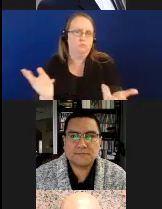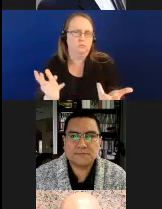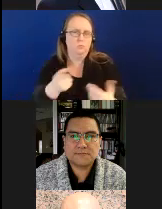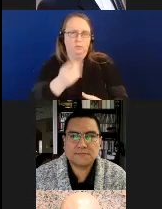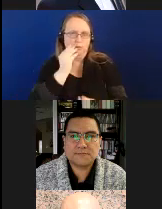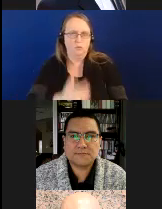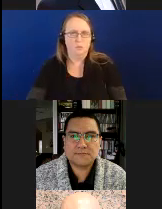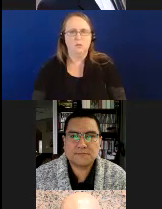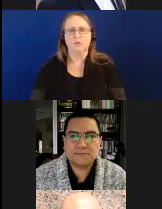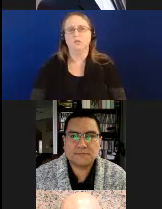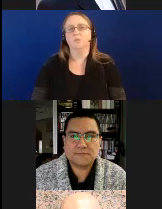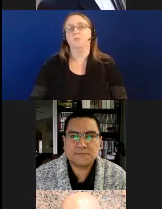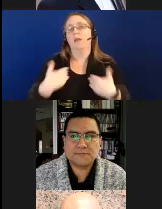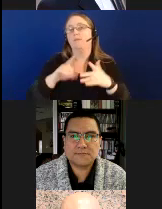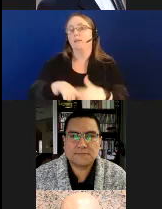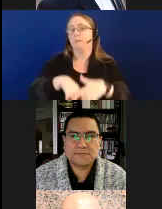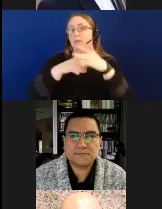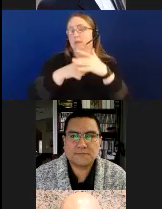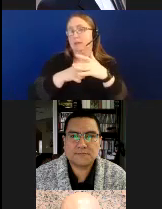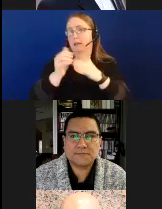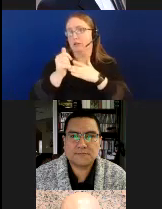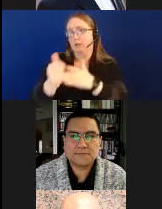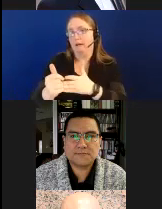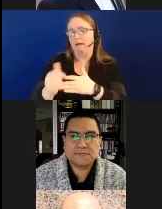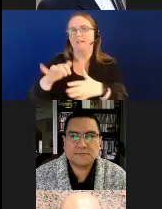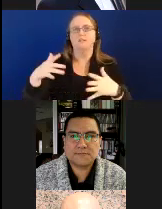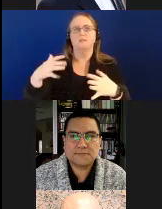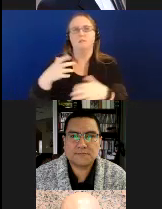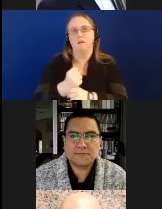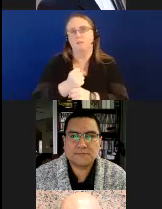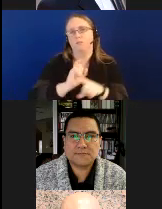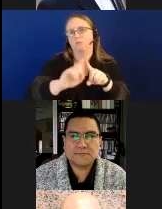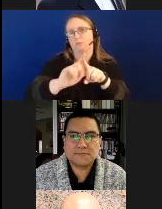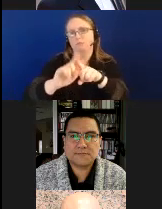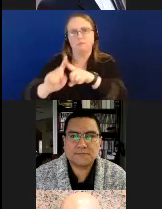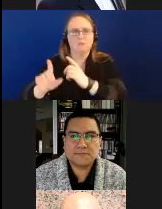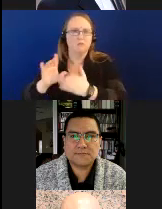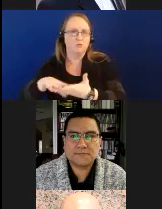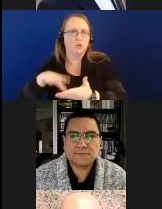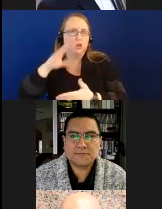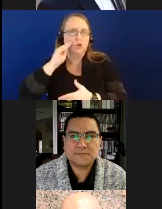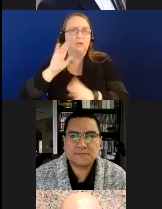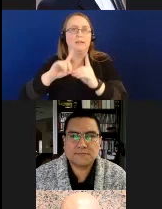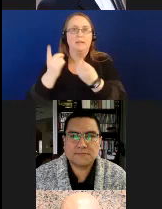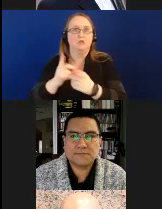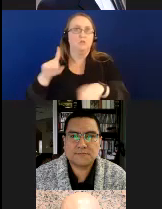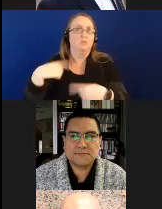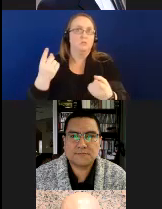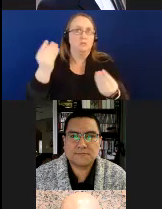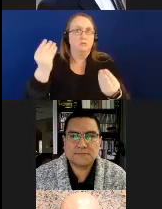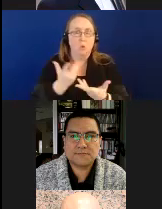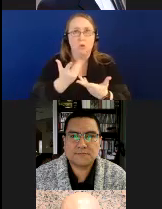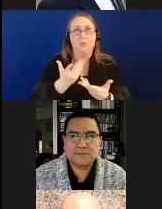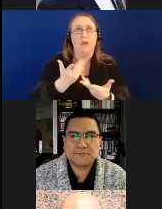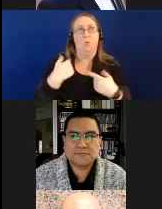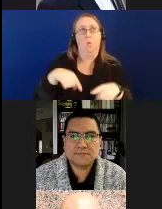a implementation guide that is a synopsis of a lot of the different learnings that districts have told us, as they moved online. here's what